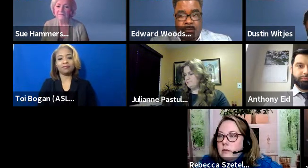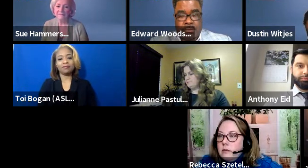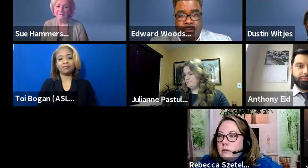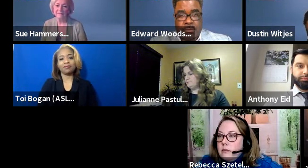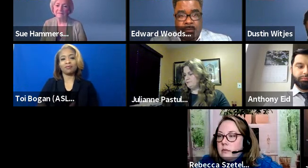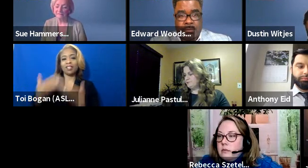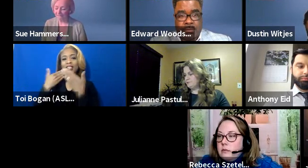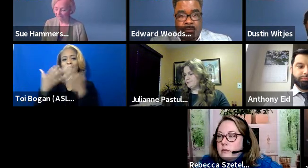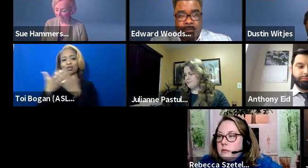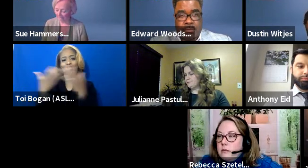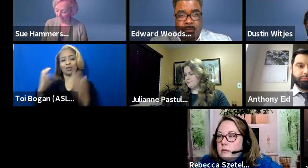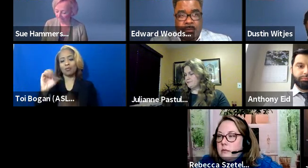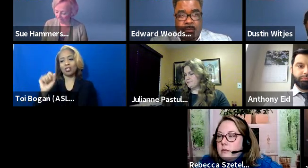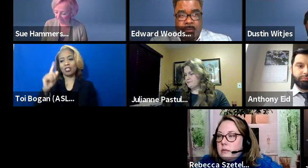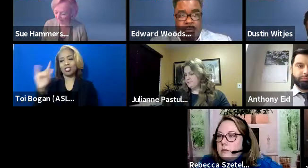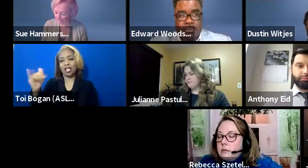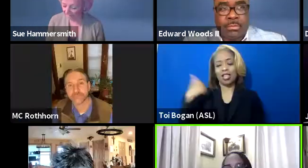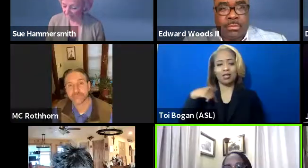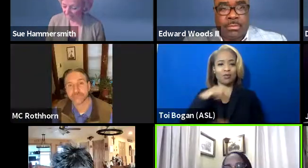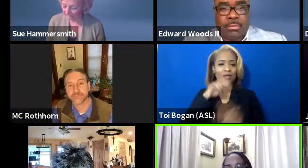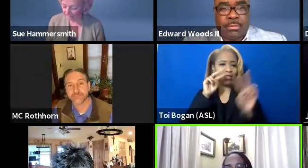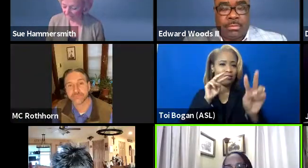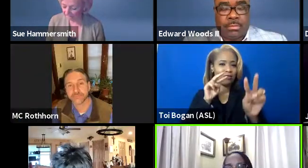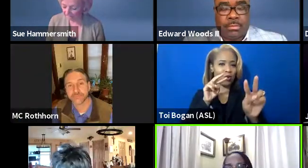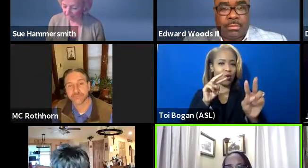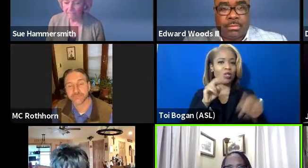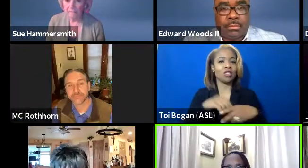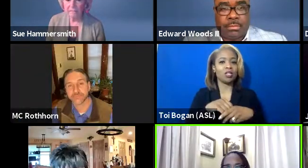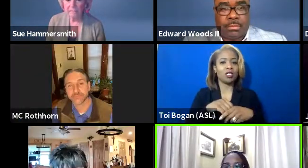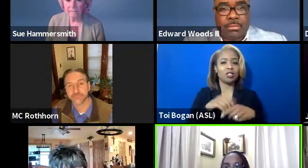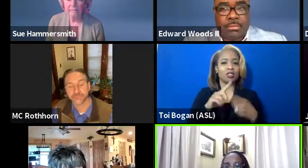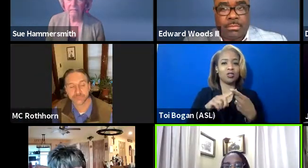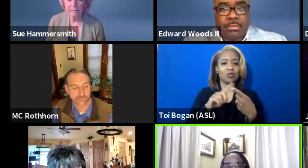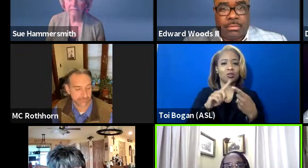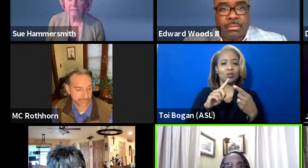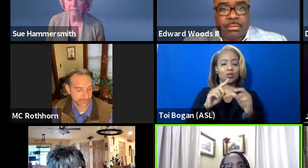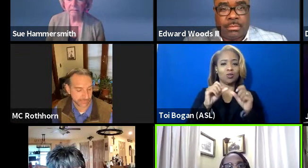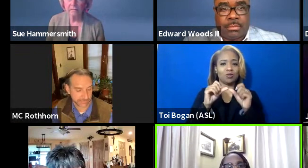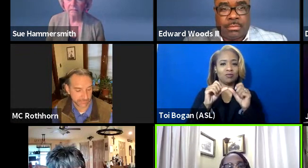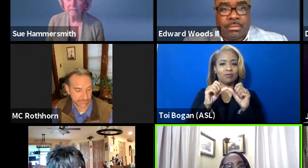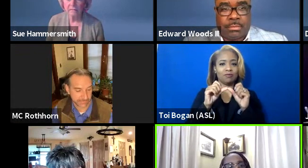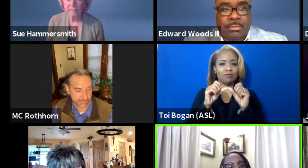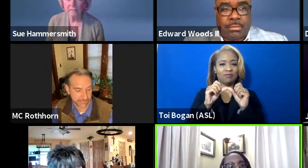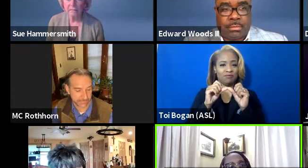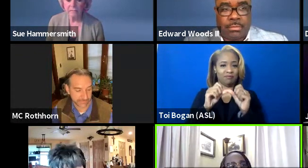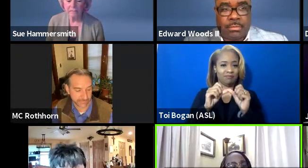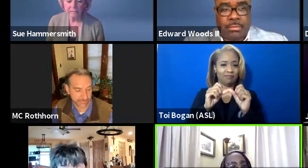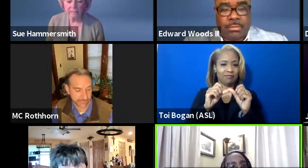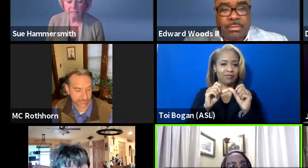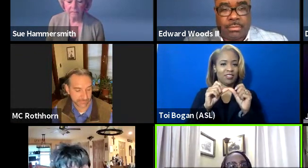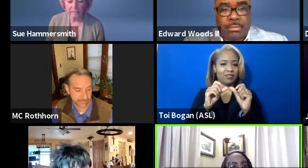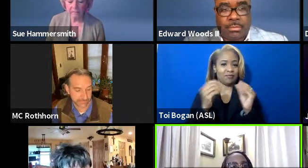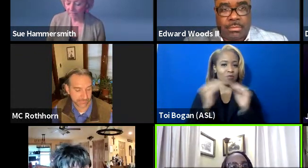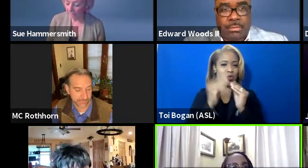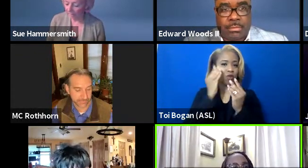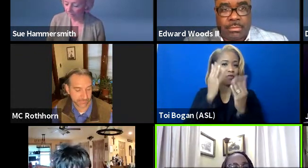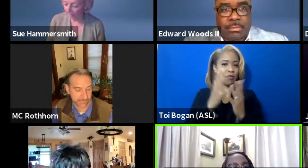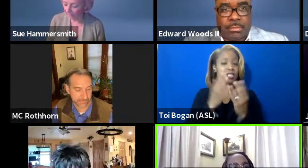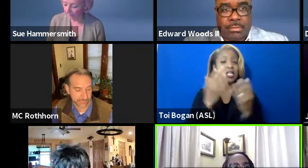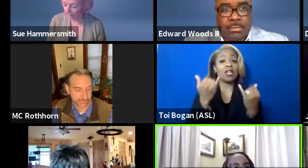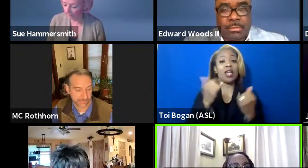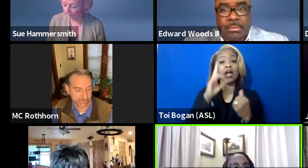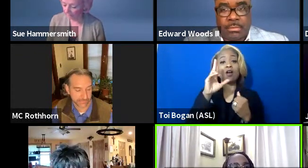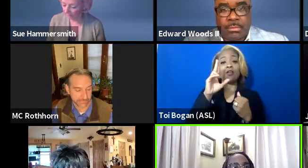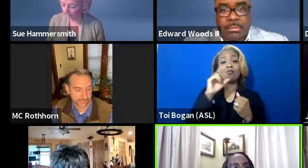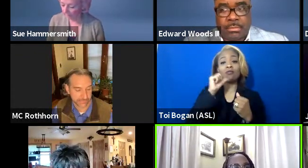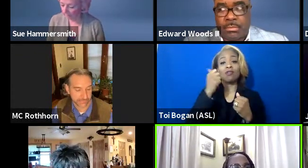Thank you so much, Sally. We look forward to the continuation of that update. We have now unfinished business, and we